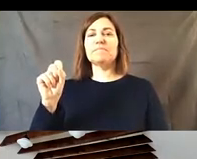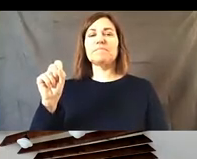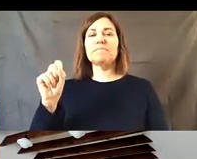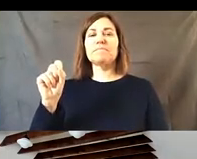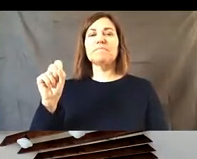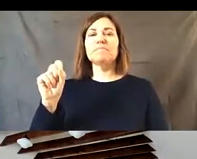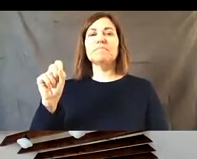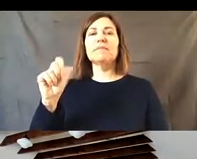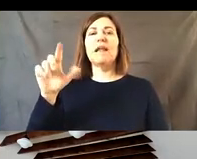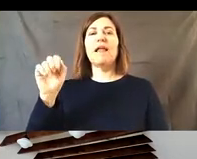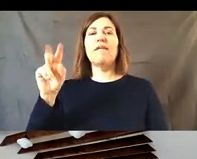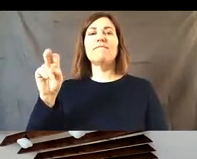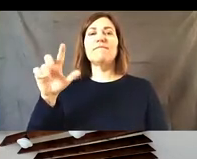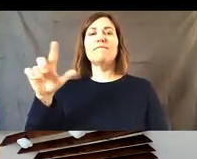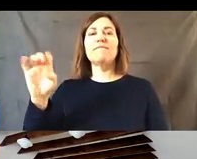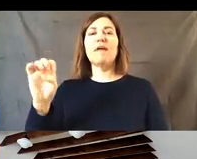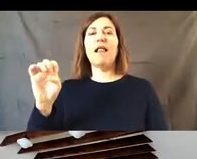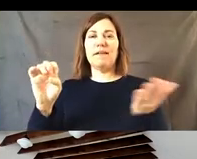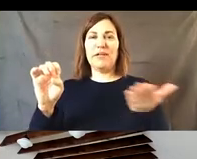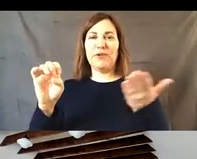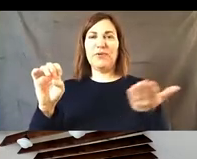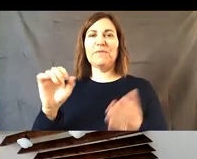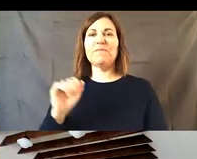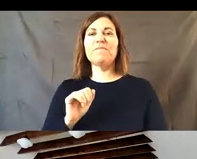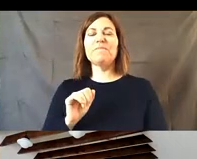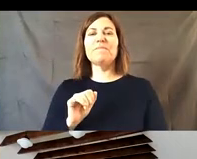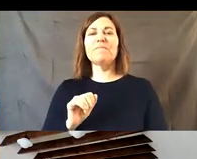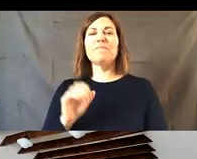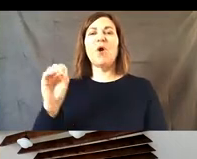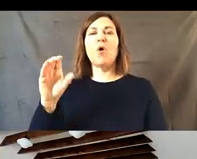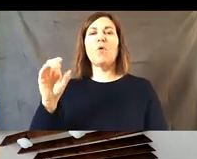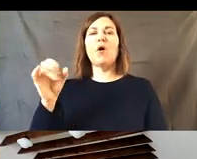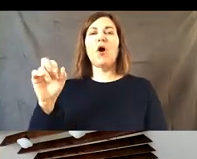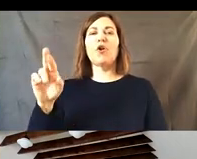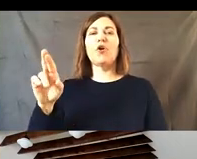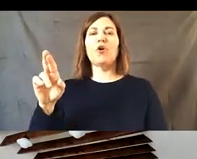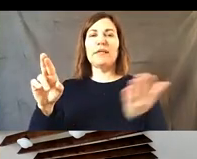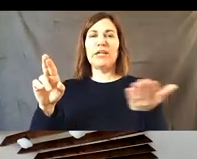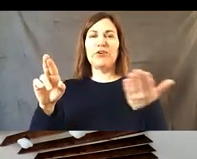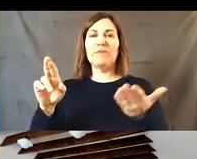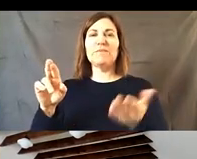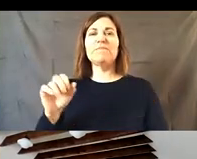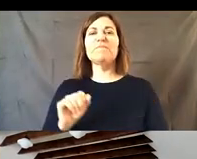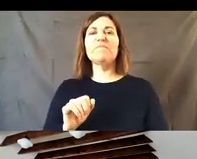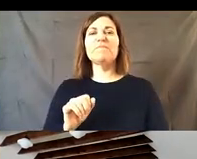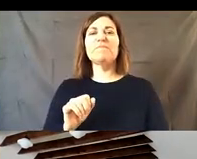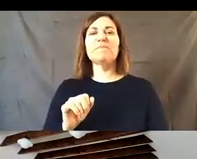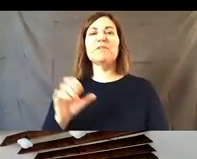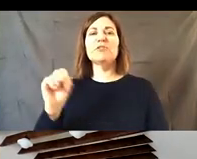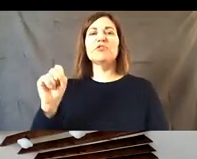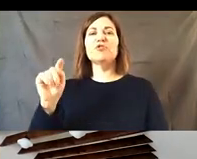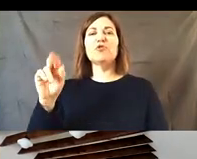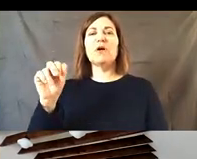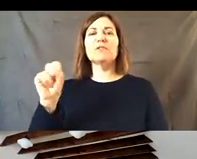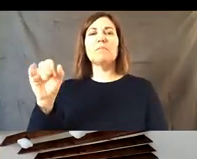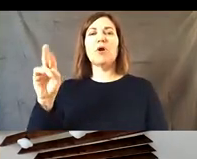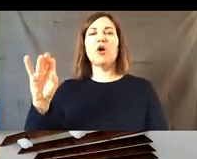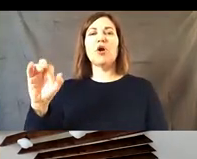Mr. Lavelle. Here. Mr. O'Connor. Here. Ms. Strasburger.